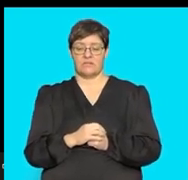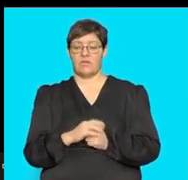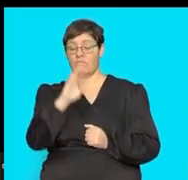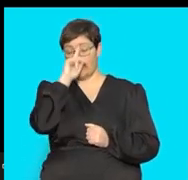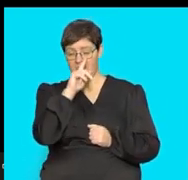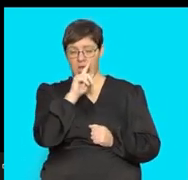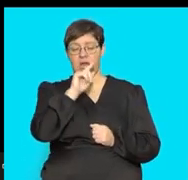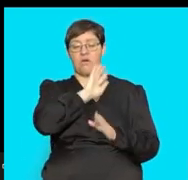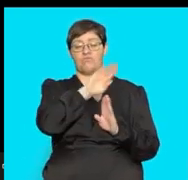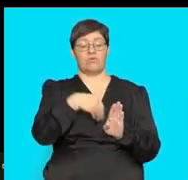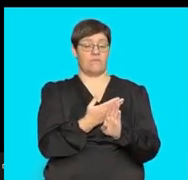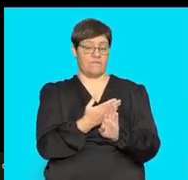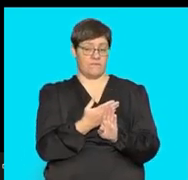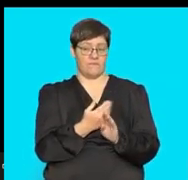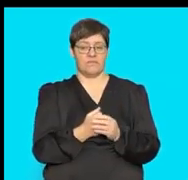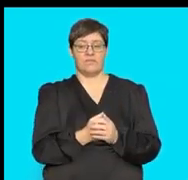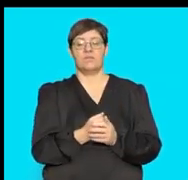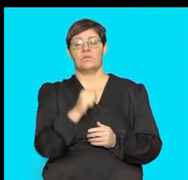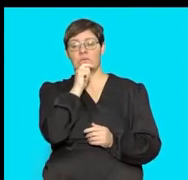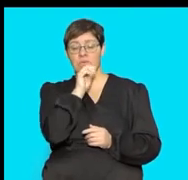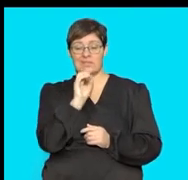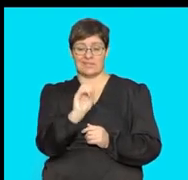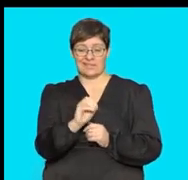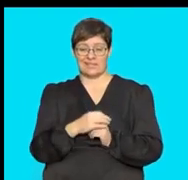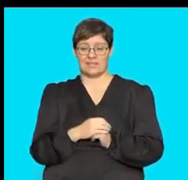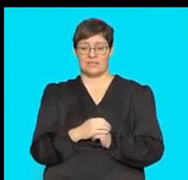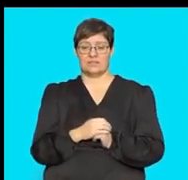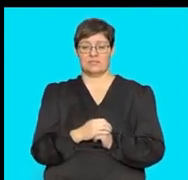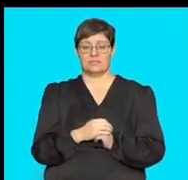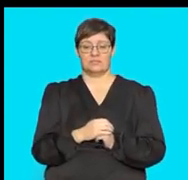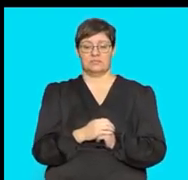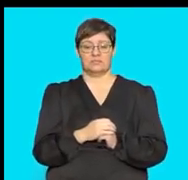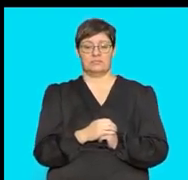24,2508. Remember, we need to round off, so we're going to end up with